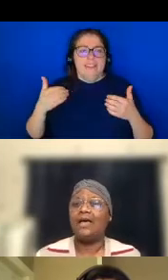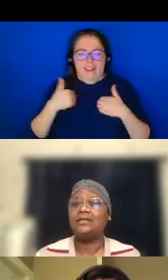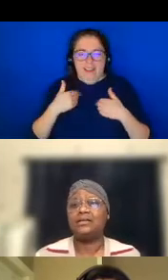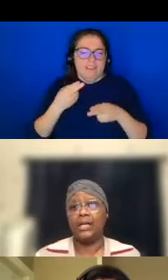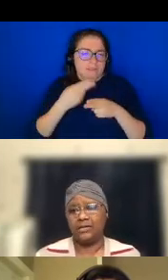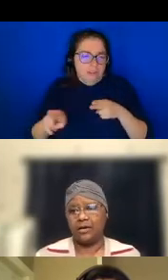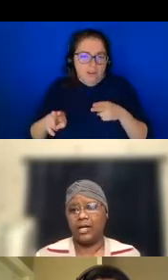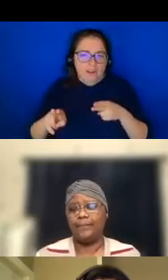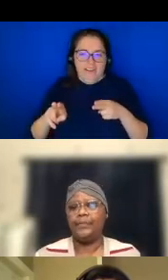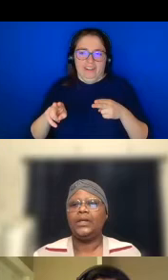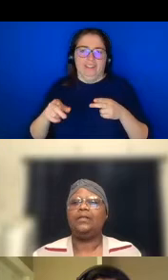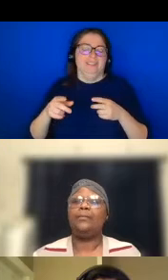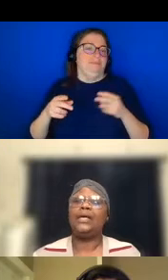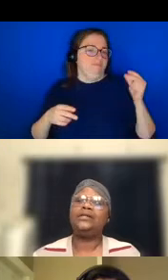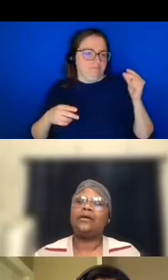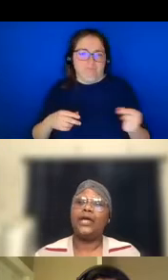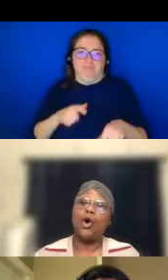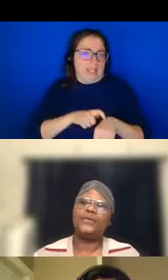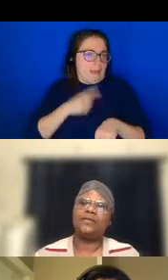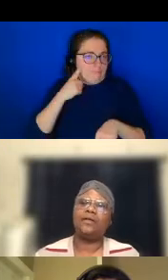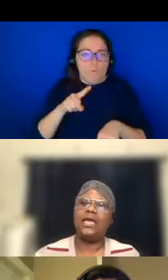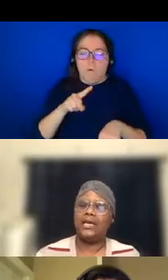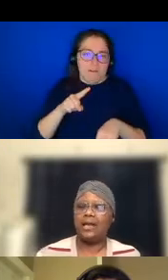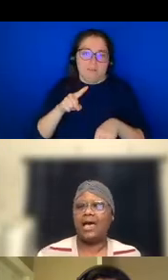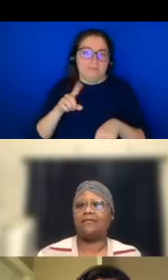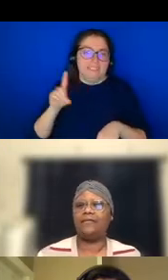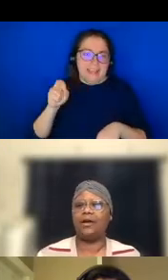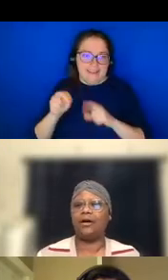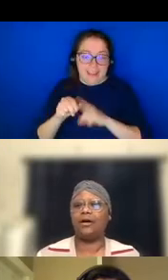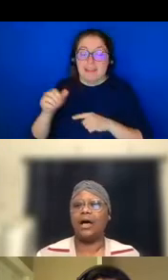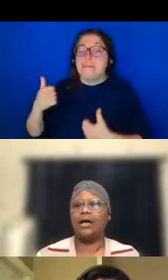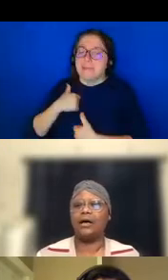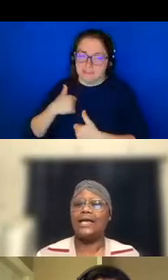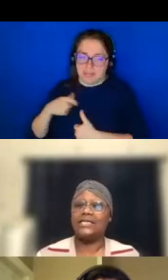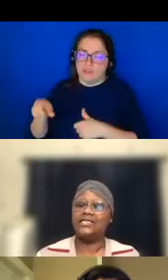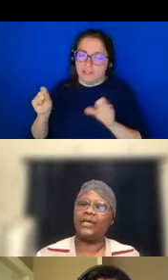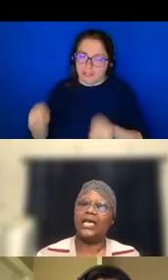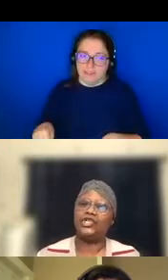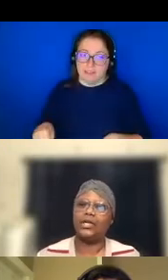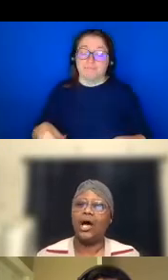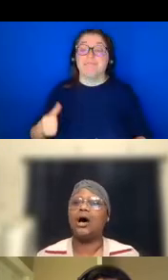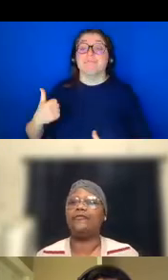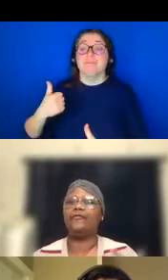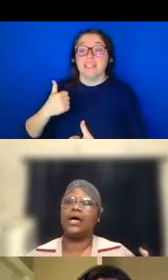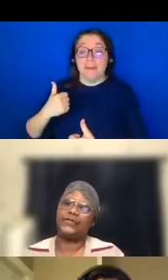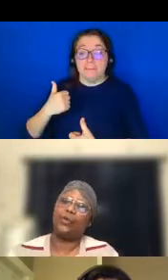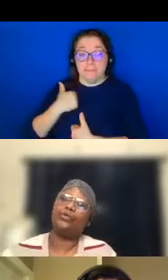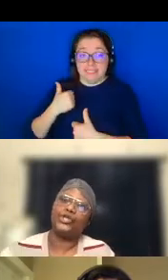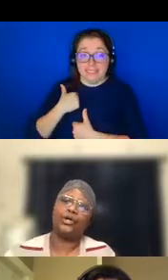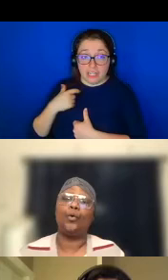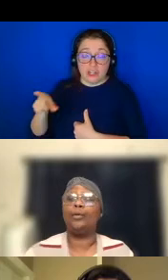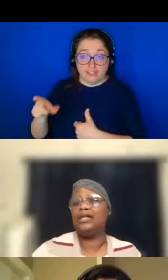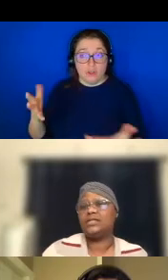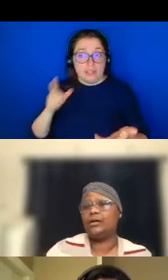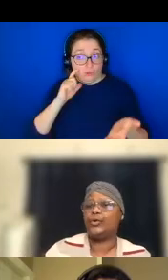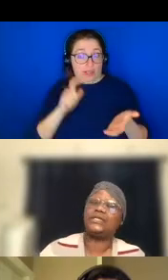and that's the military. The military hopes that they can have their identification of a soldier